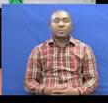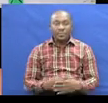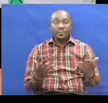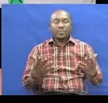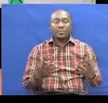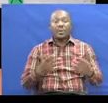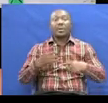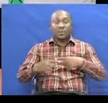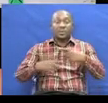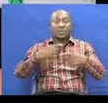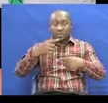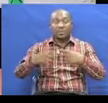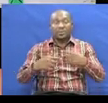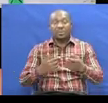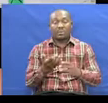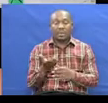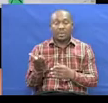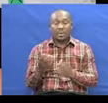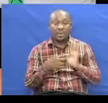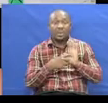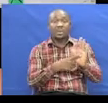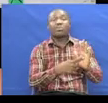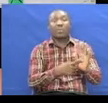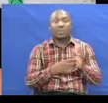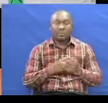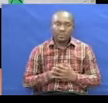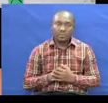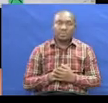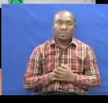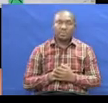Let us continue with another examples.